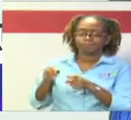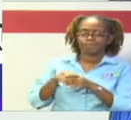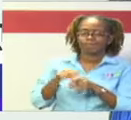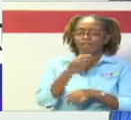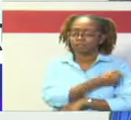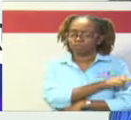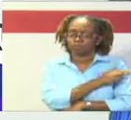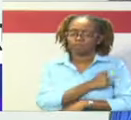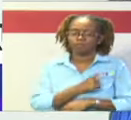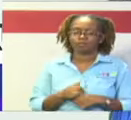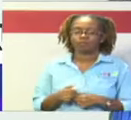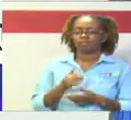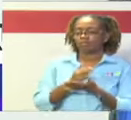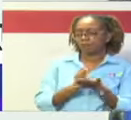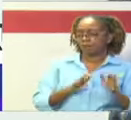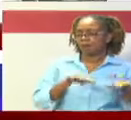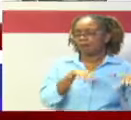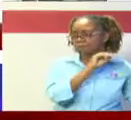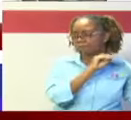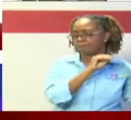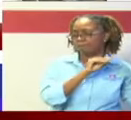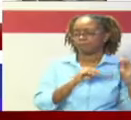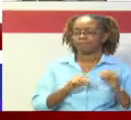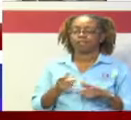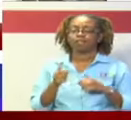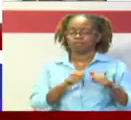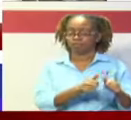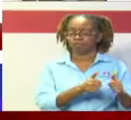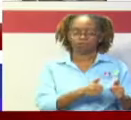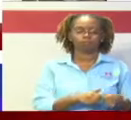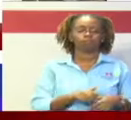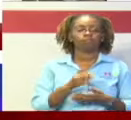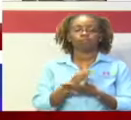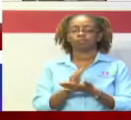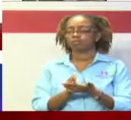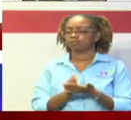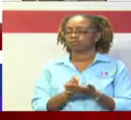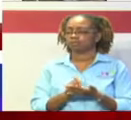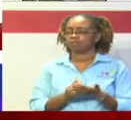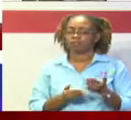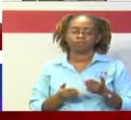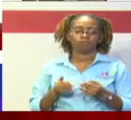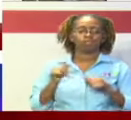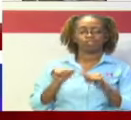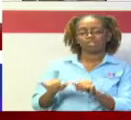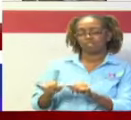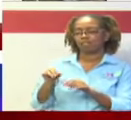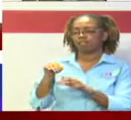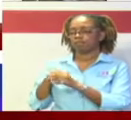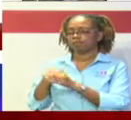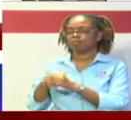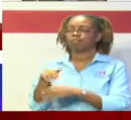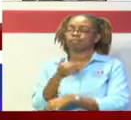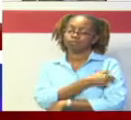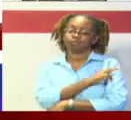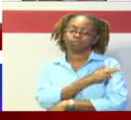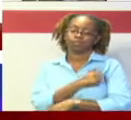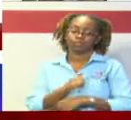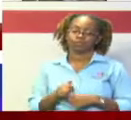doing well. Thank you very much. Thank you very much, Dr. Richards. We now move to Power